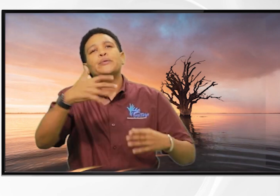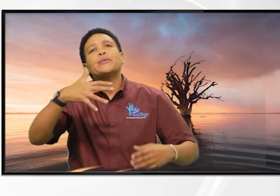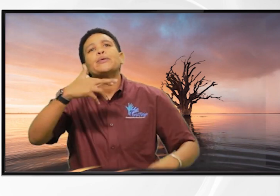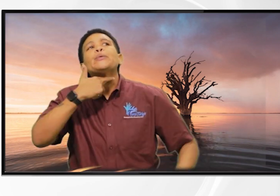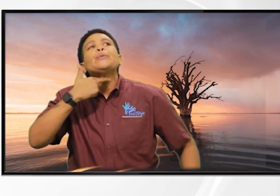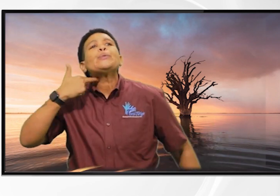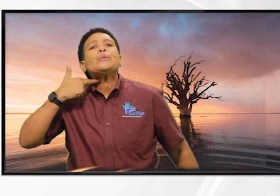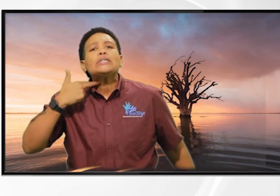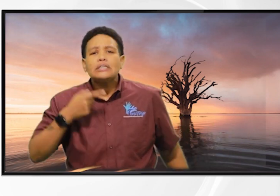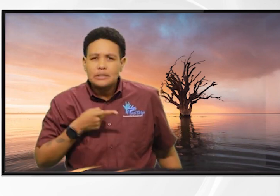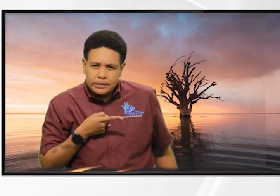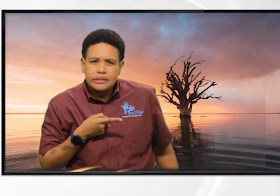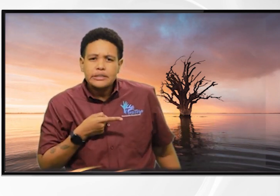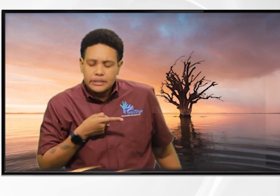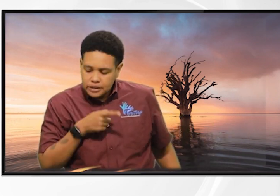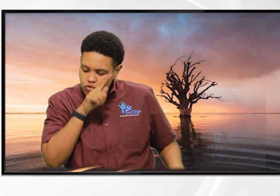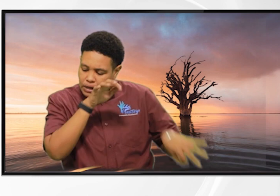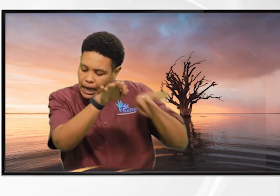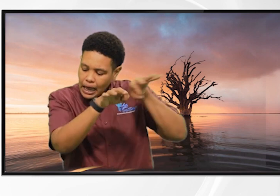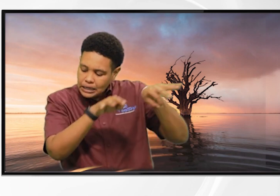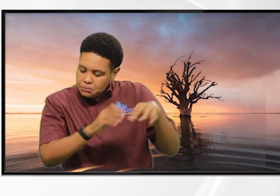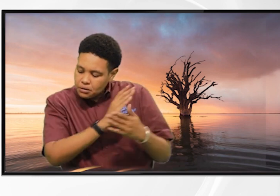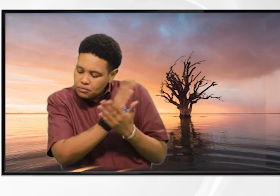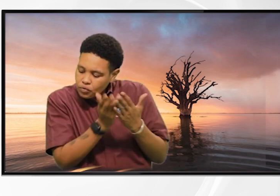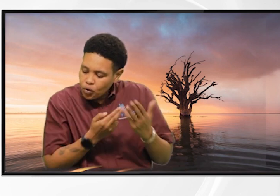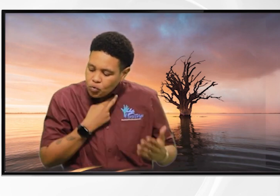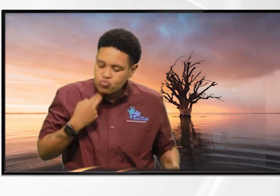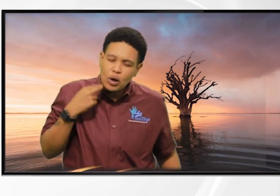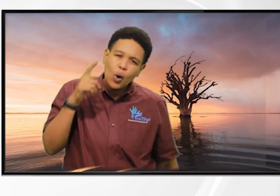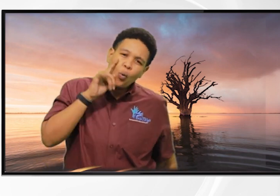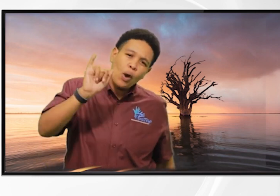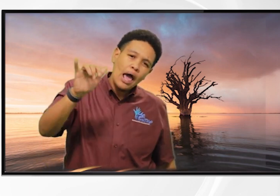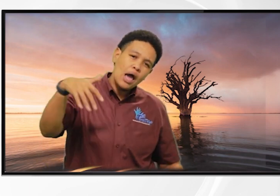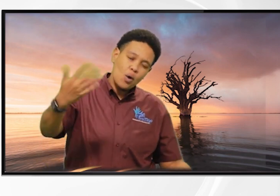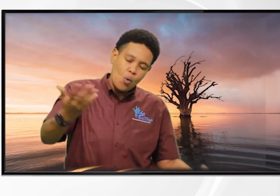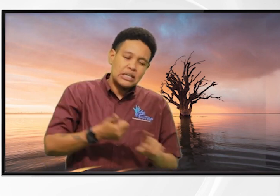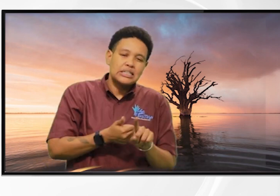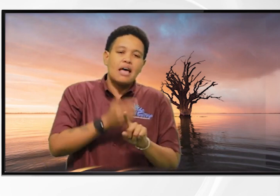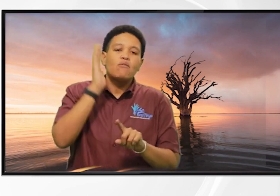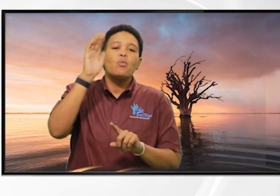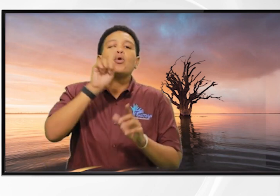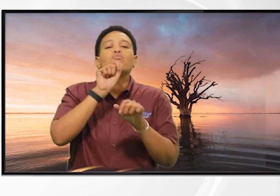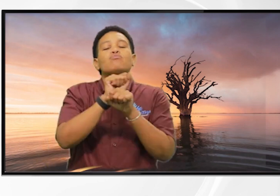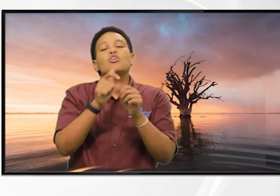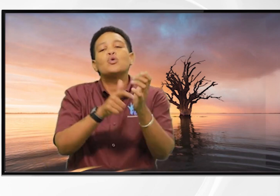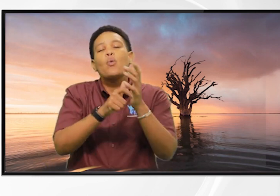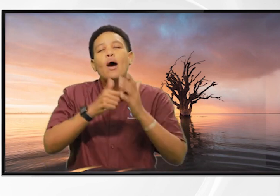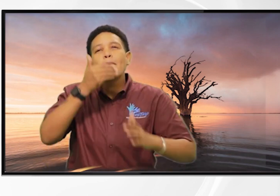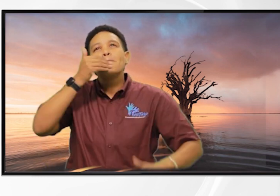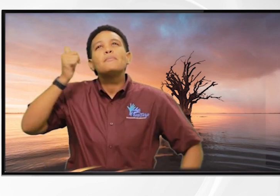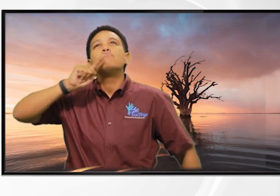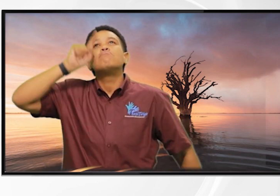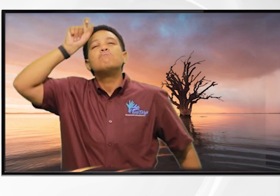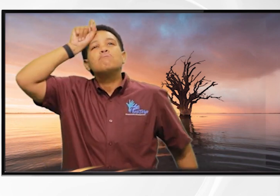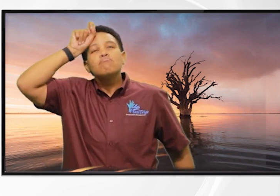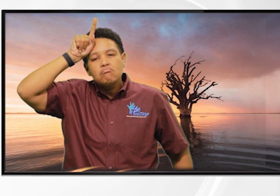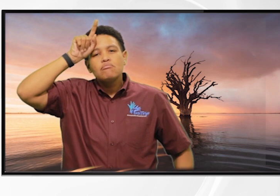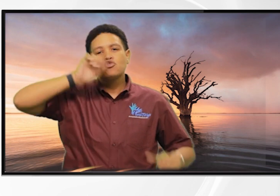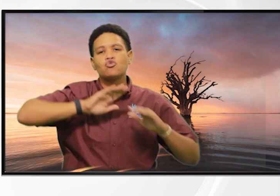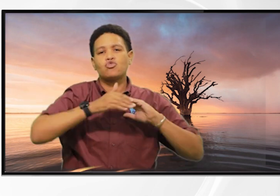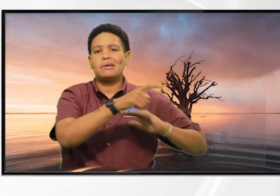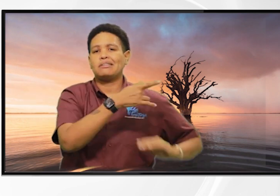risks. Articulating what those risks may look like will require a better understanding of